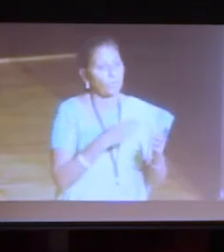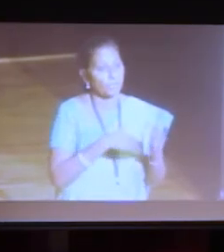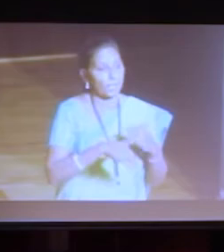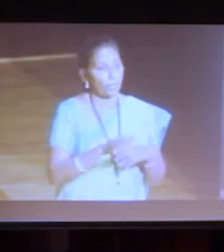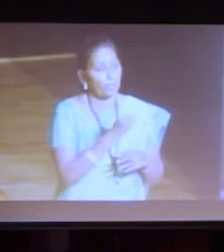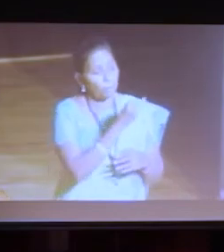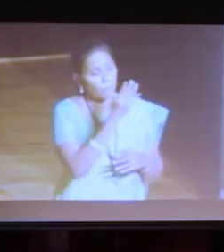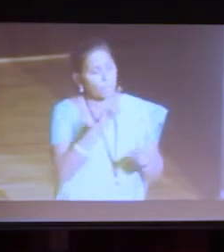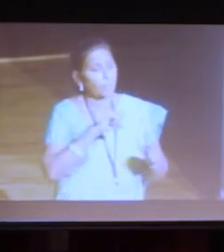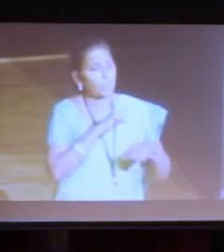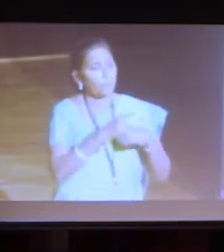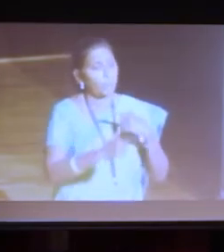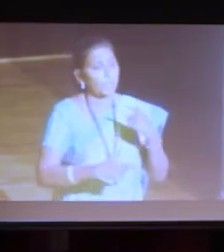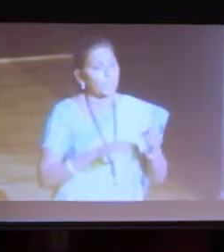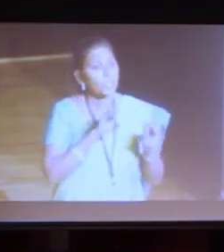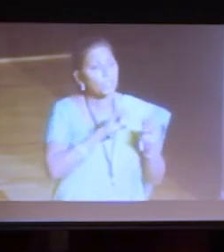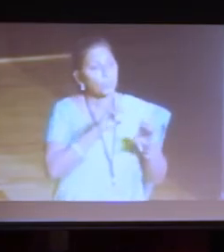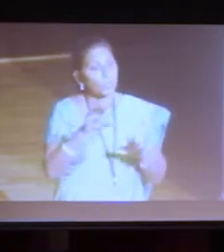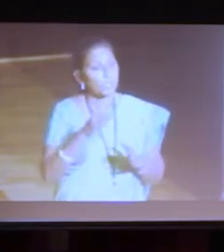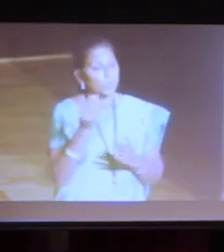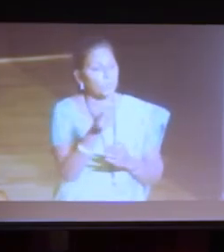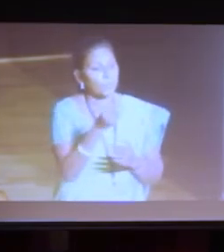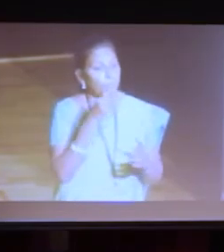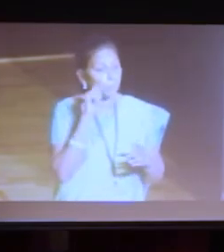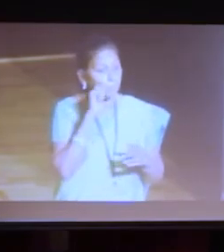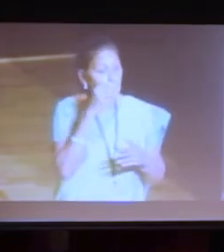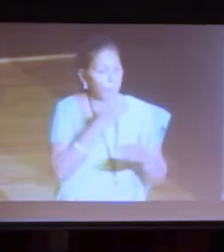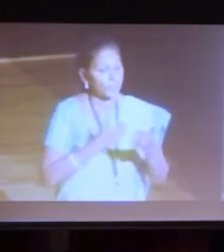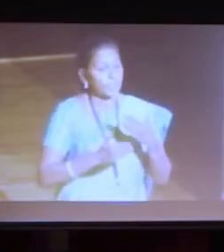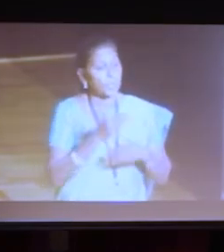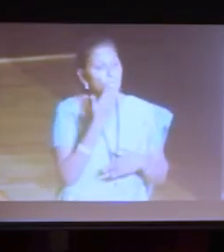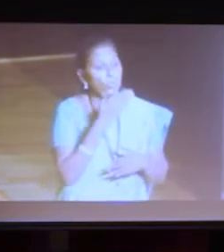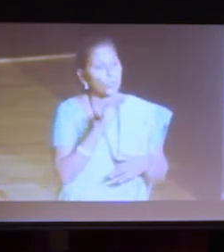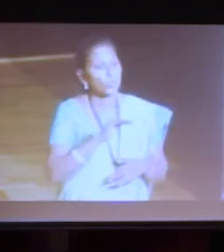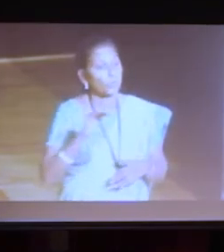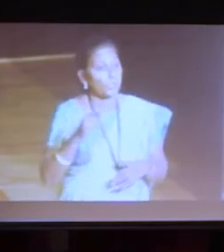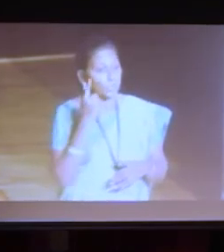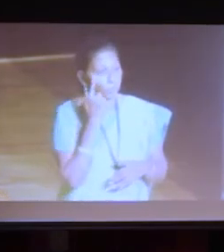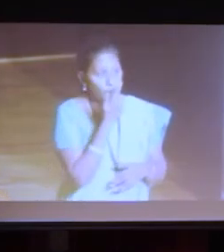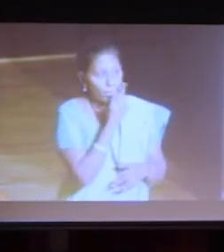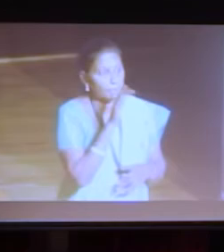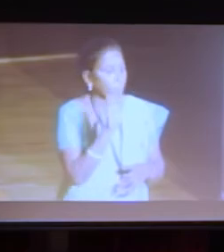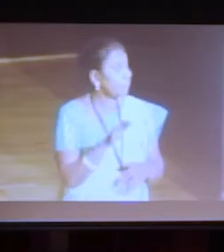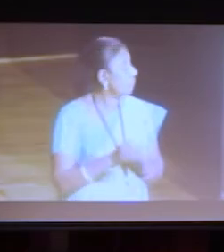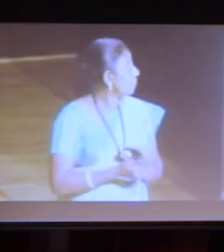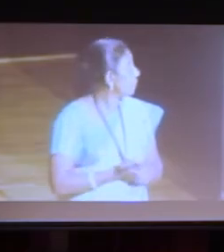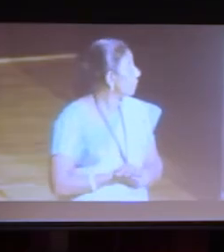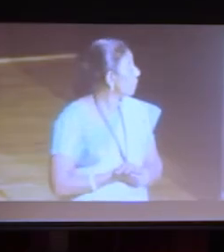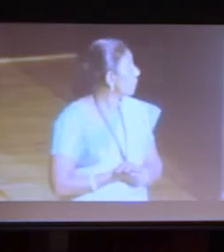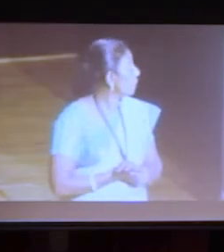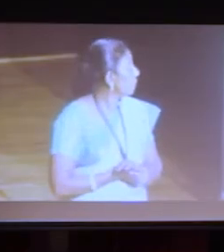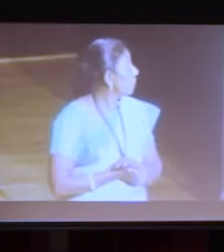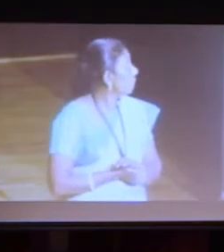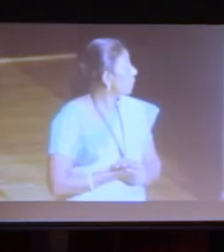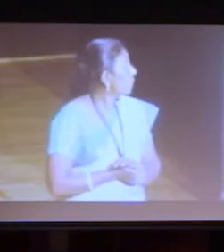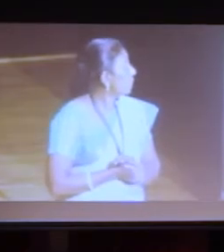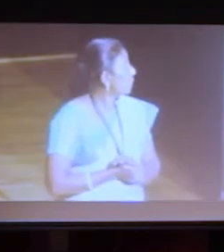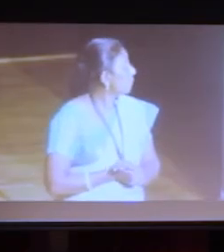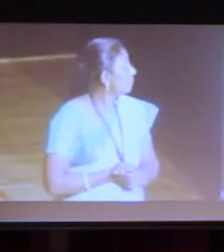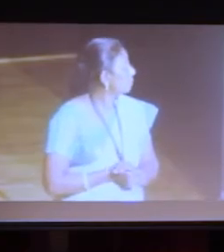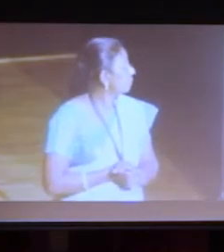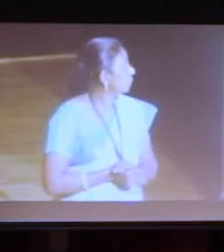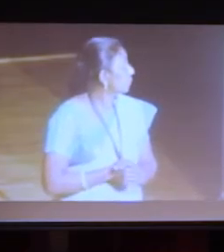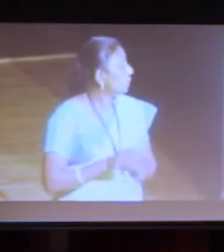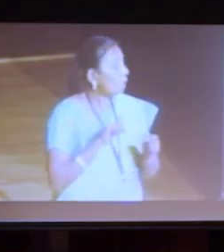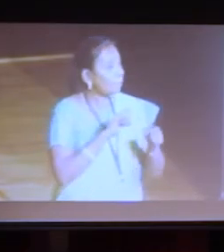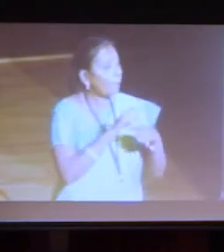other companies are funding such efforts to take CT to schools for the children in the blind across the country. And academic partnerships, IIIT